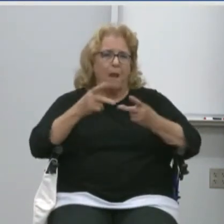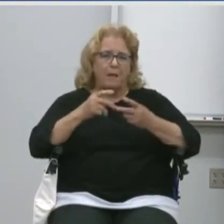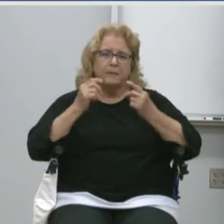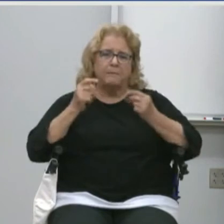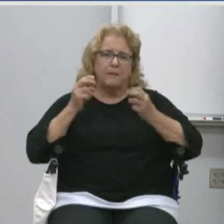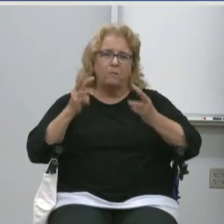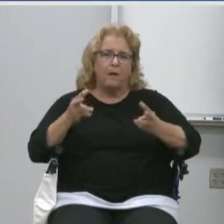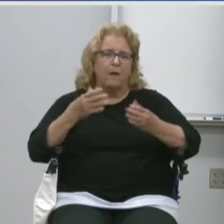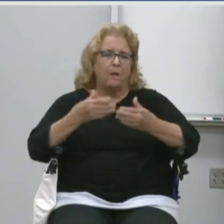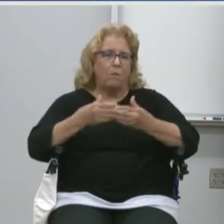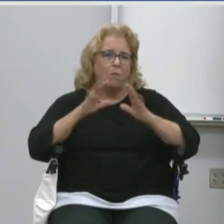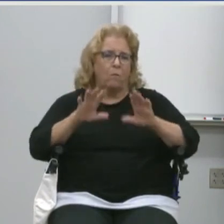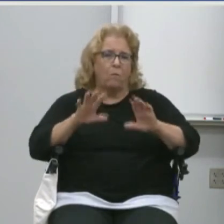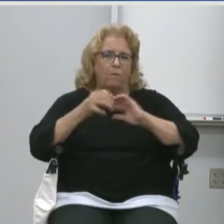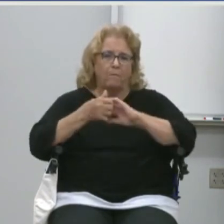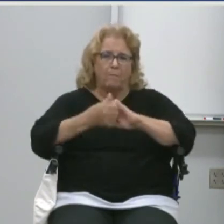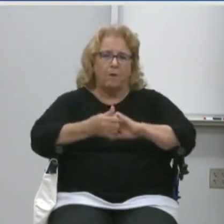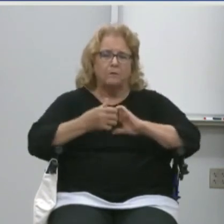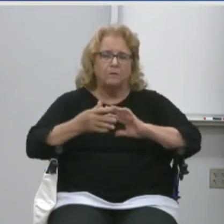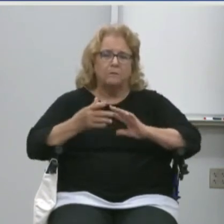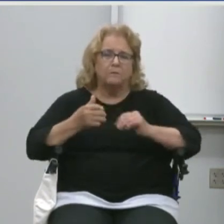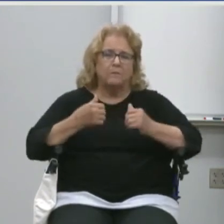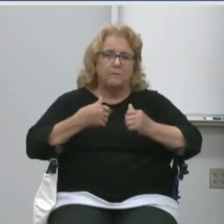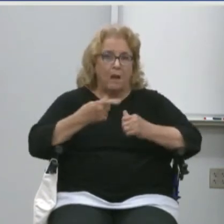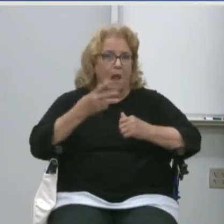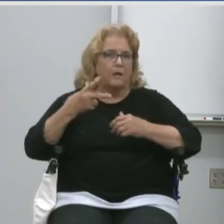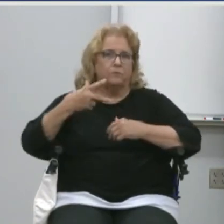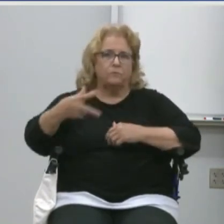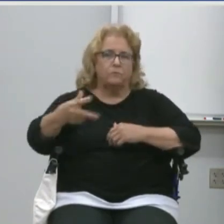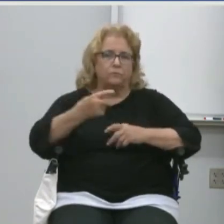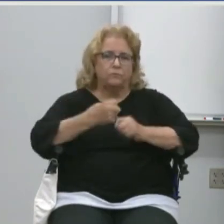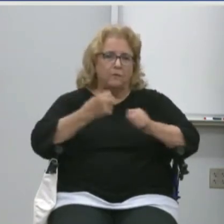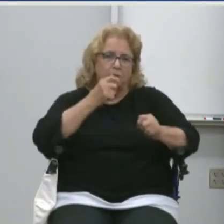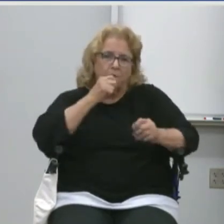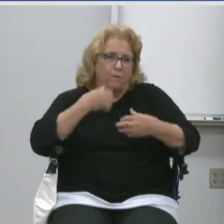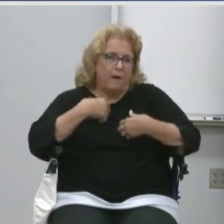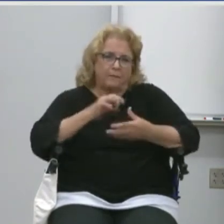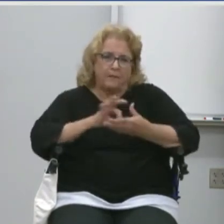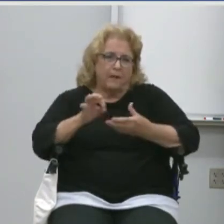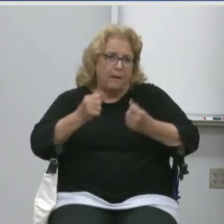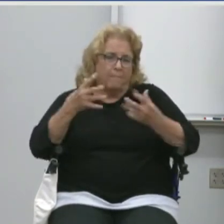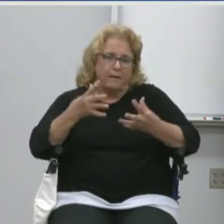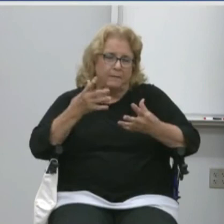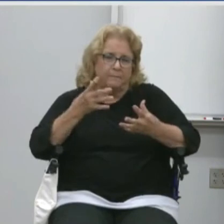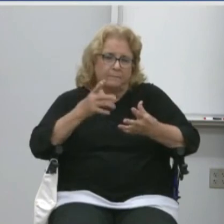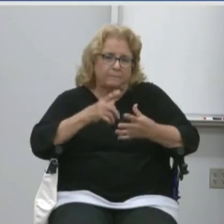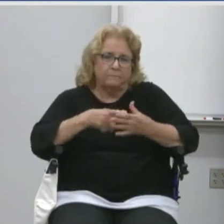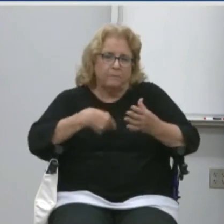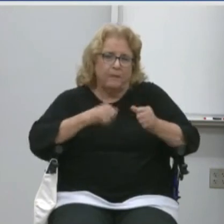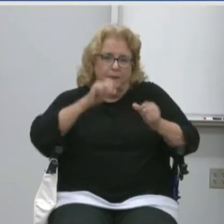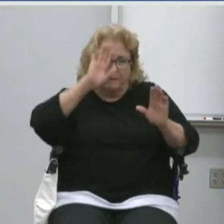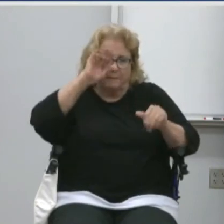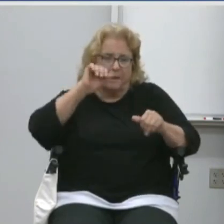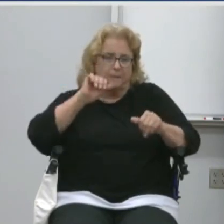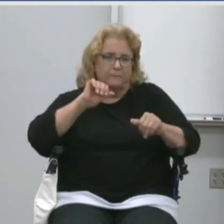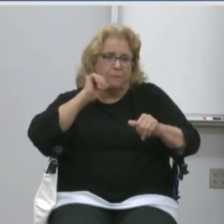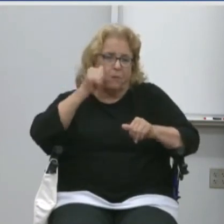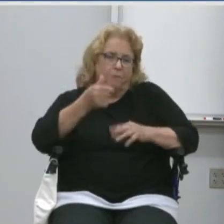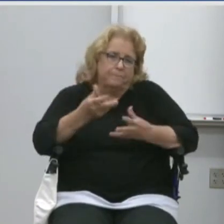partner. So we usually get quite a few trucks, but I don't have an account yet of how many or what we can expect through the day